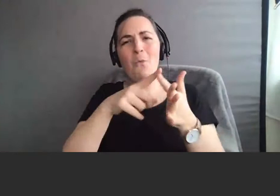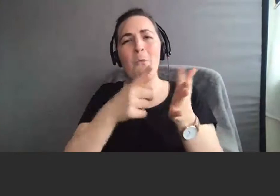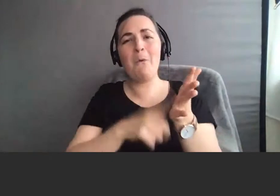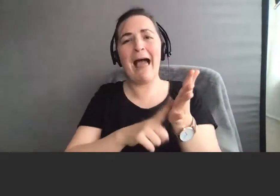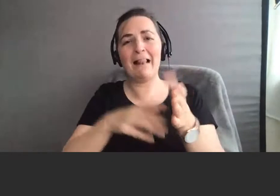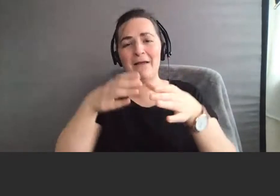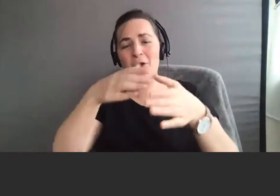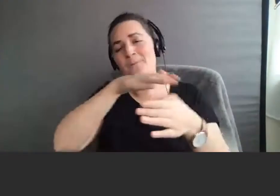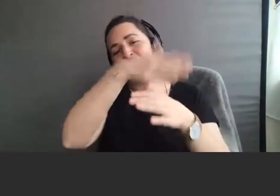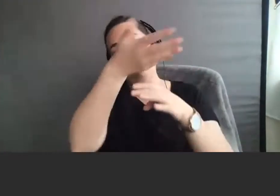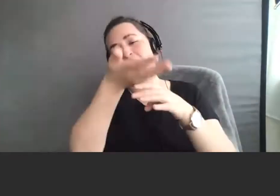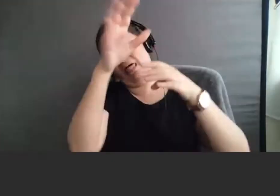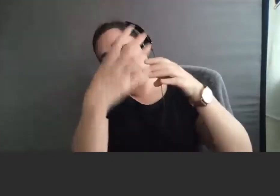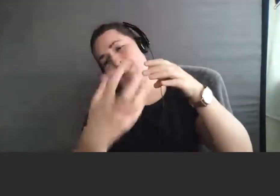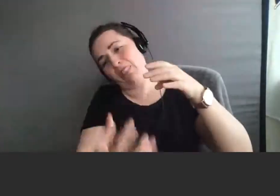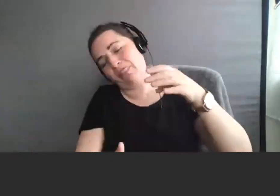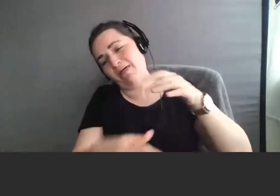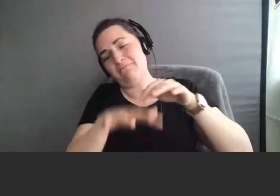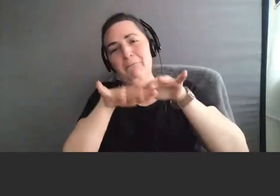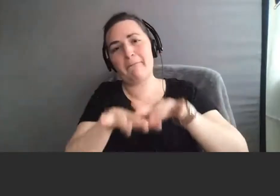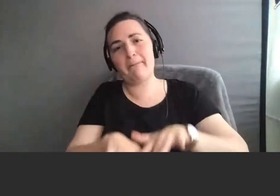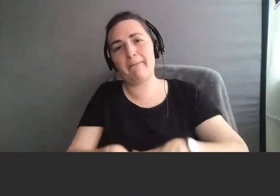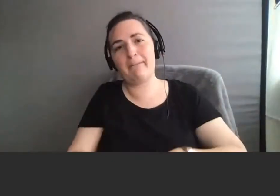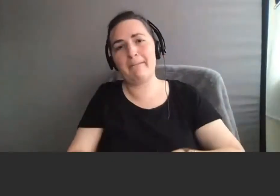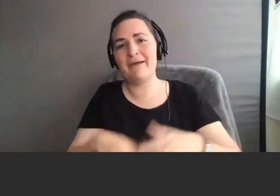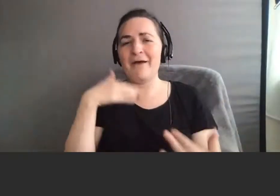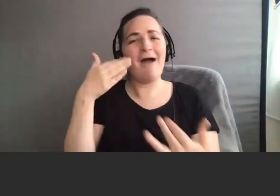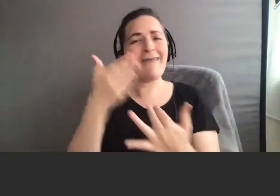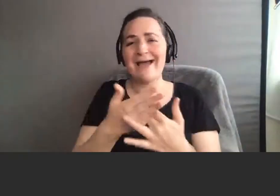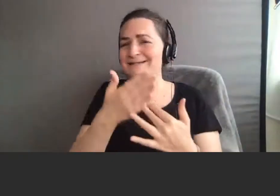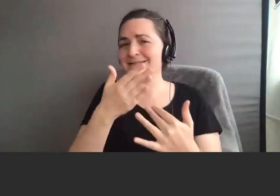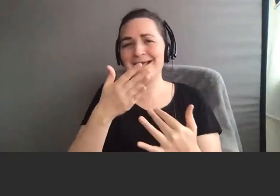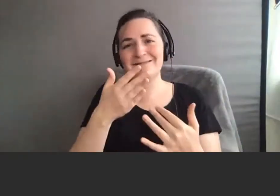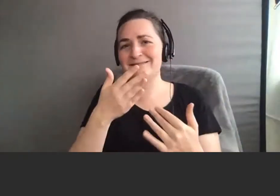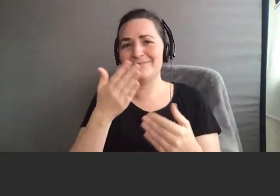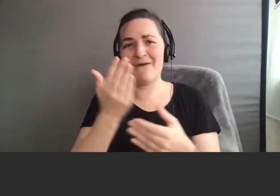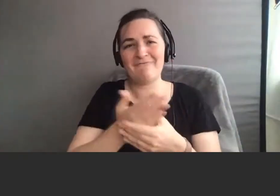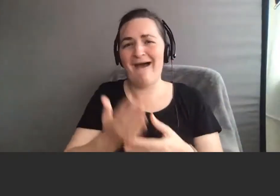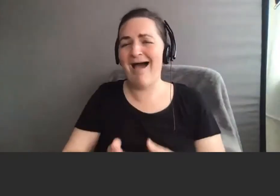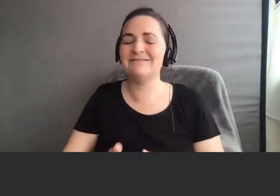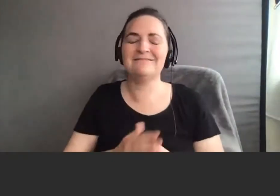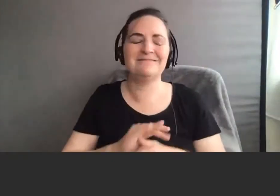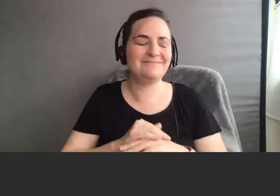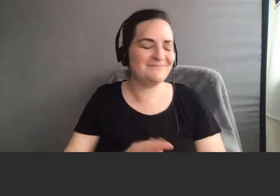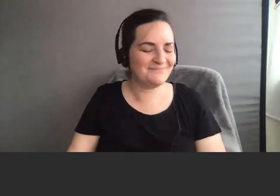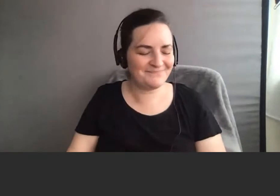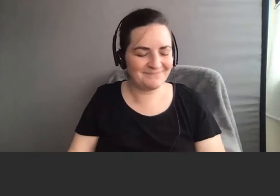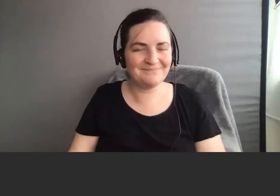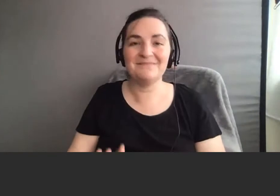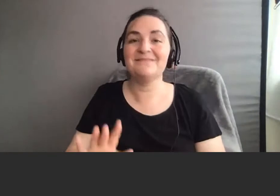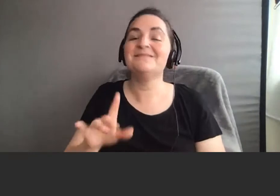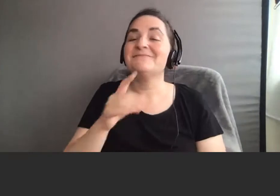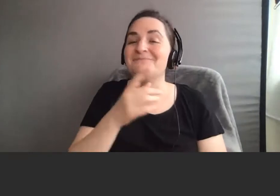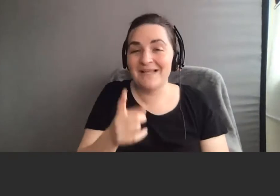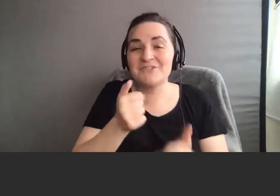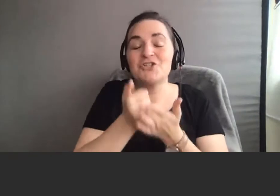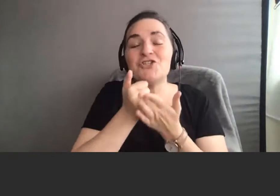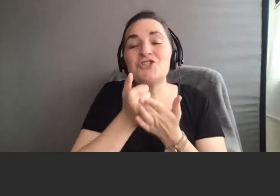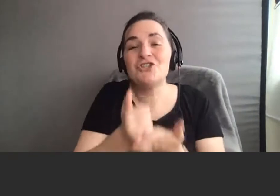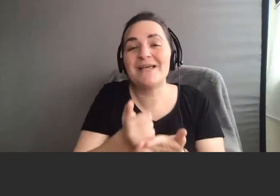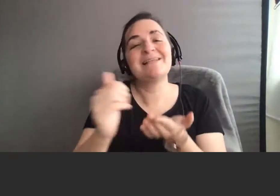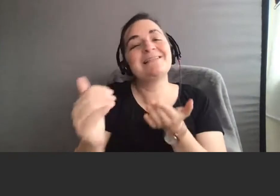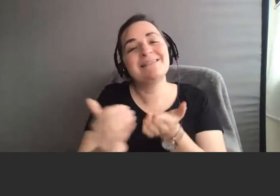You know, everything's gone wrong and I can't access any of my files. Save your documents, as Ali says there. You know, OneNote